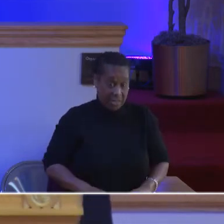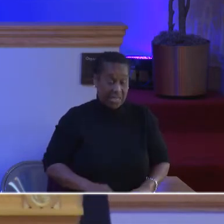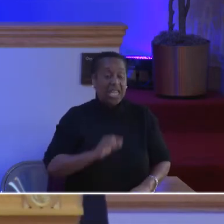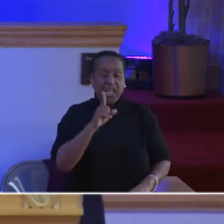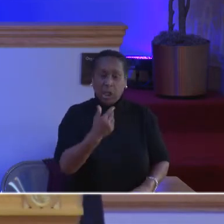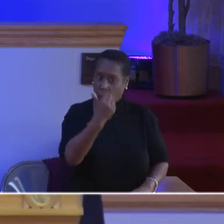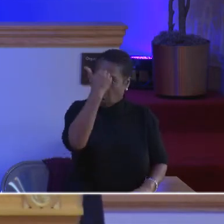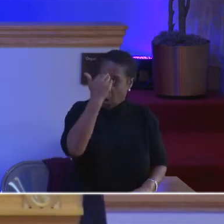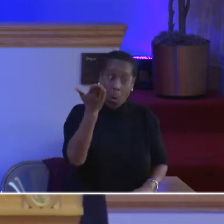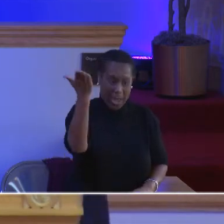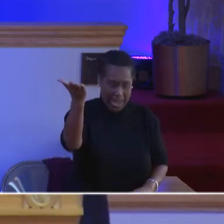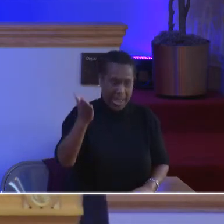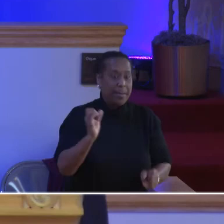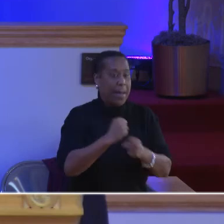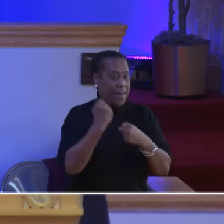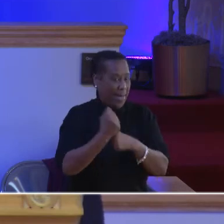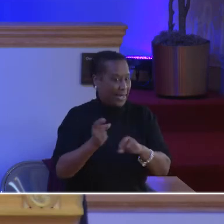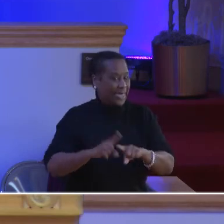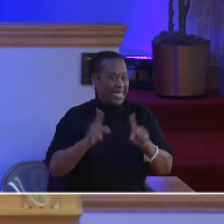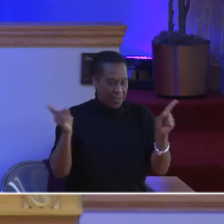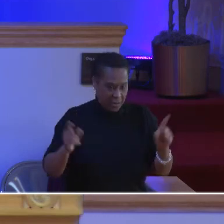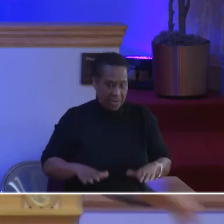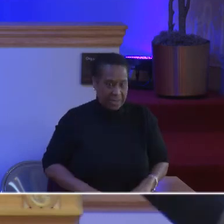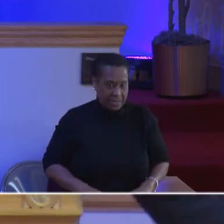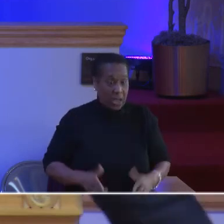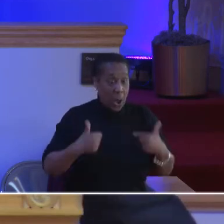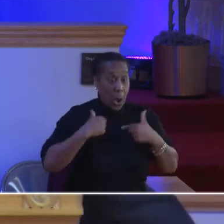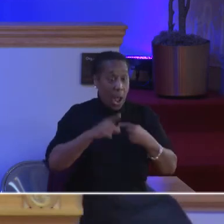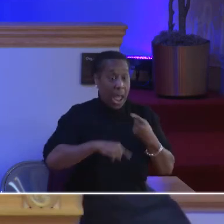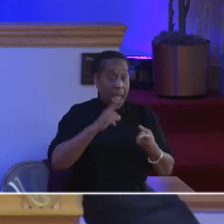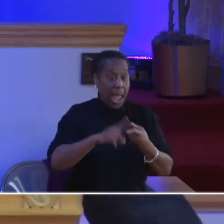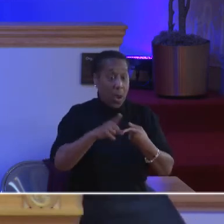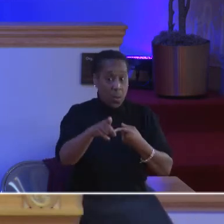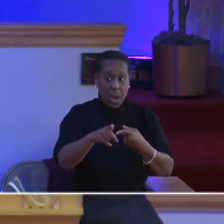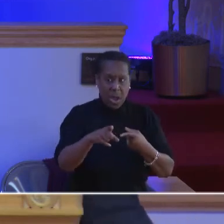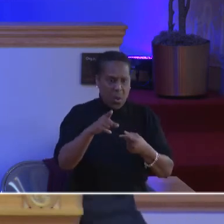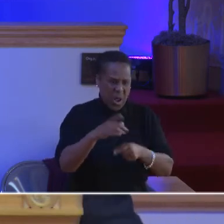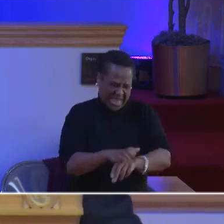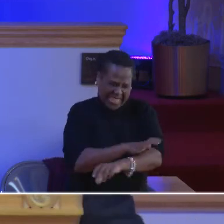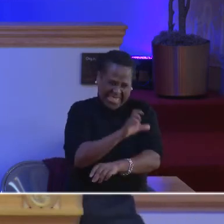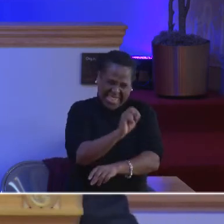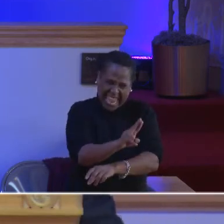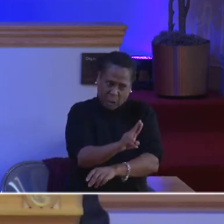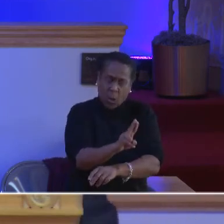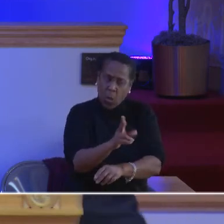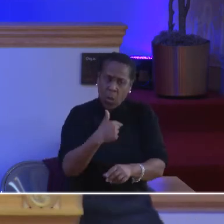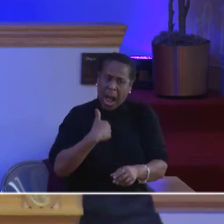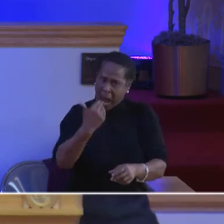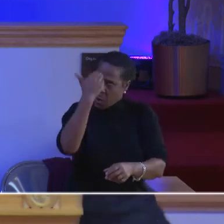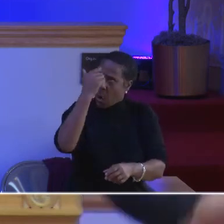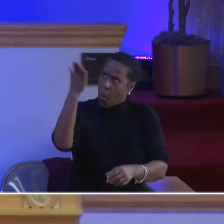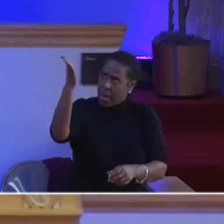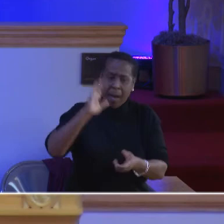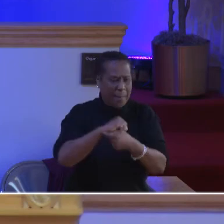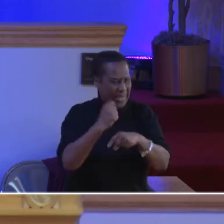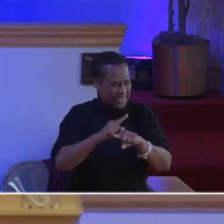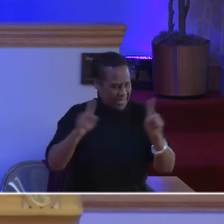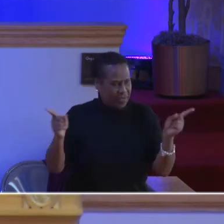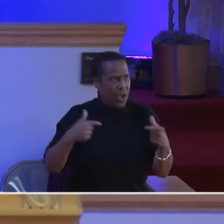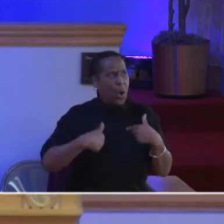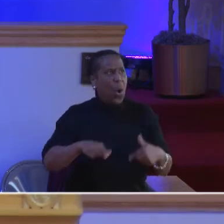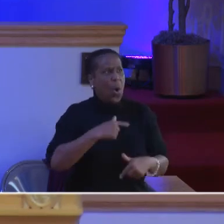to know him makes a difference. When I'm lying there with cancer, just to know him makes a difference. When